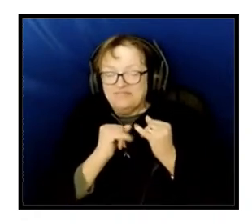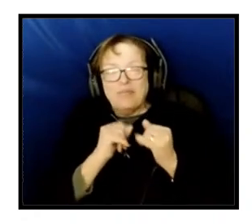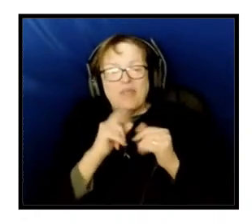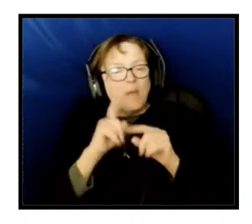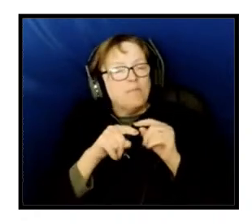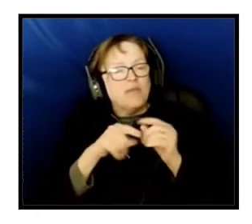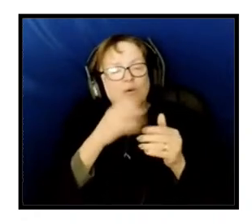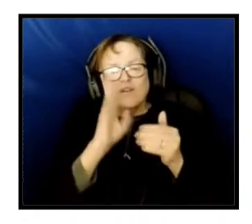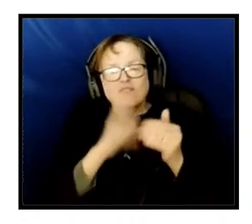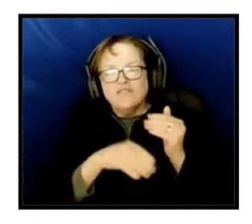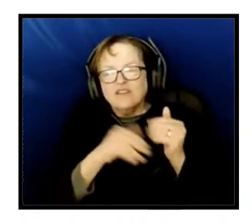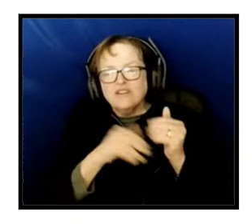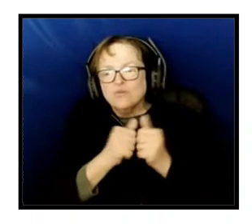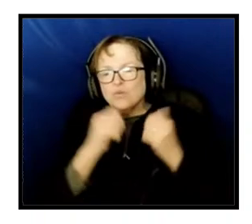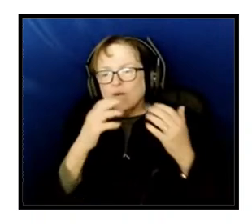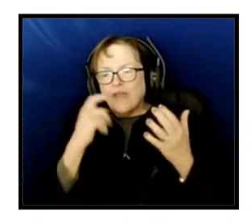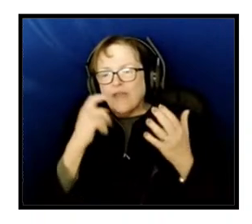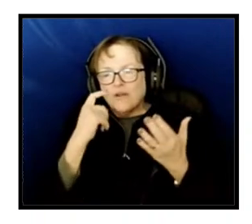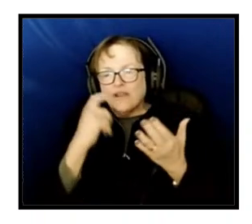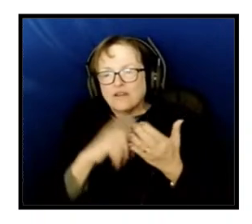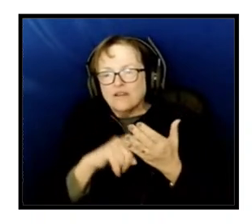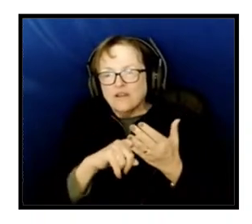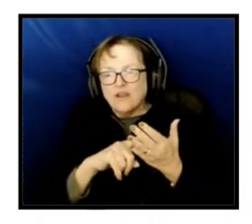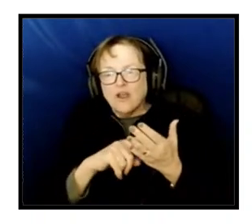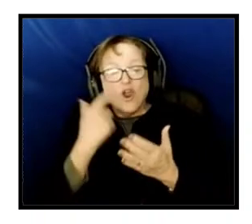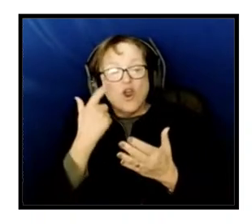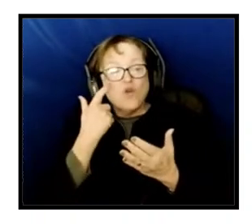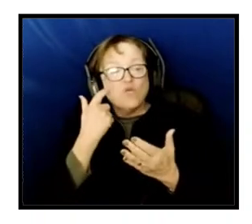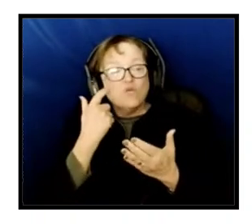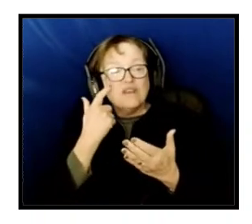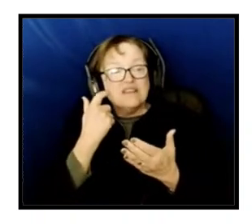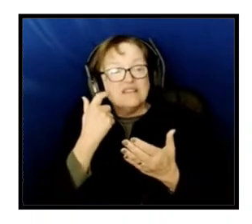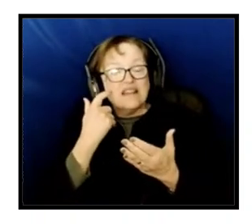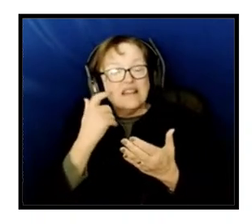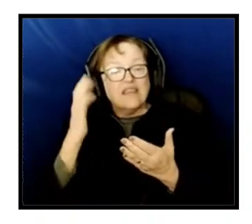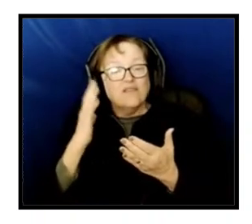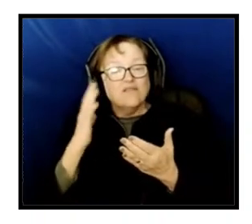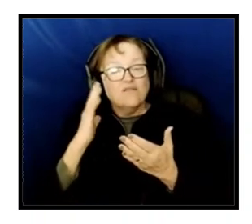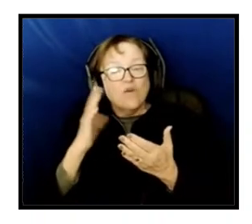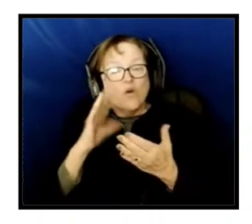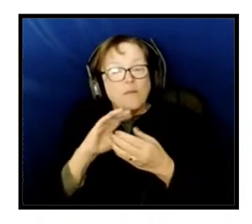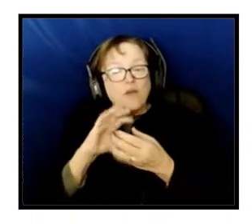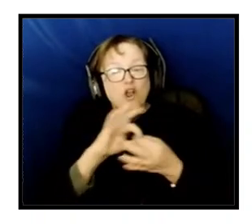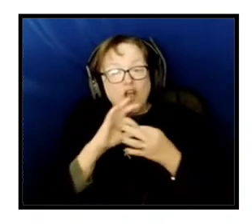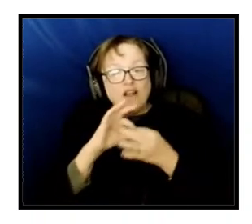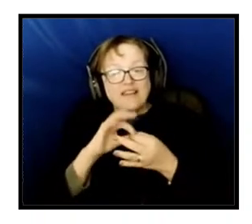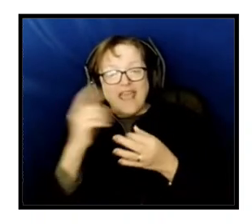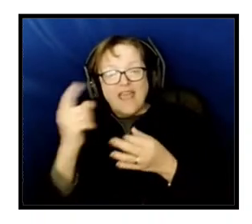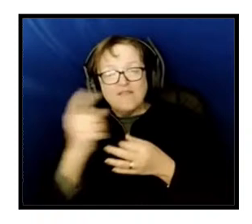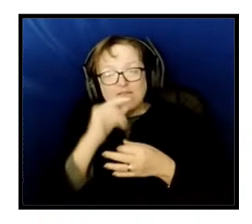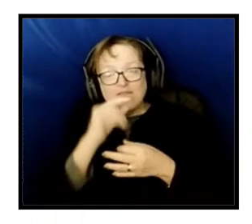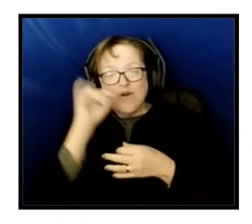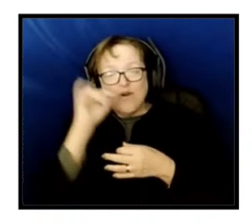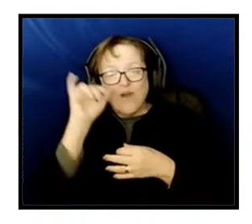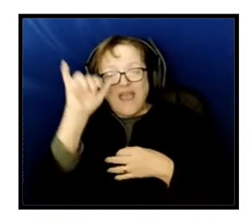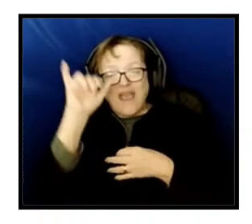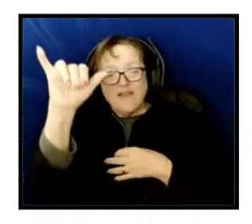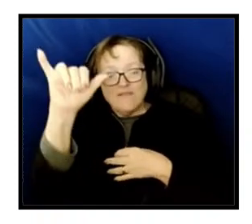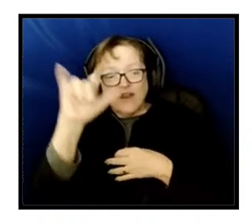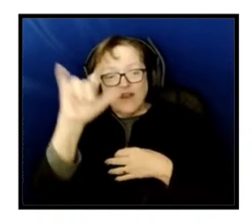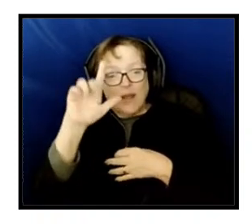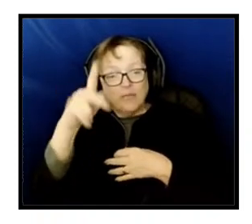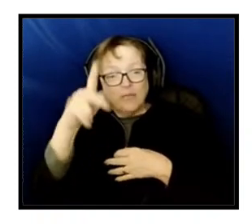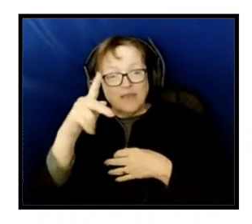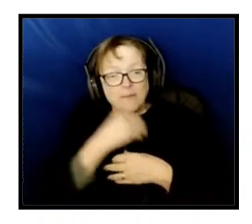this evening without acknowledging our recently former colleague and forever LP member, Atue